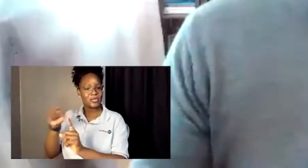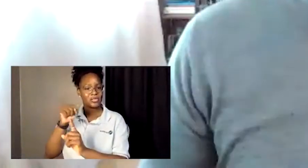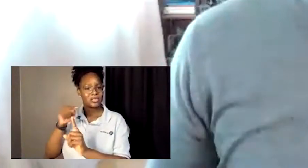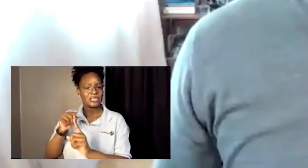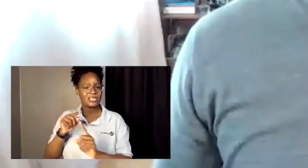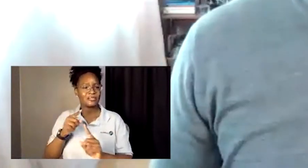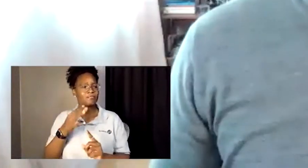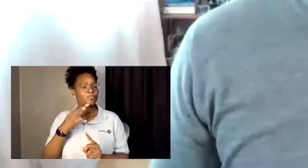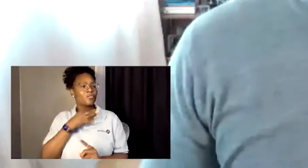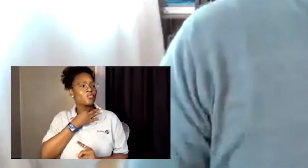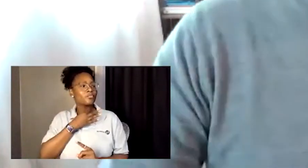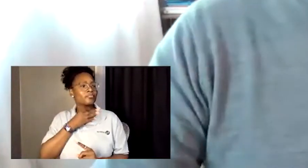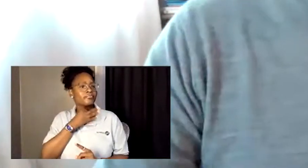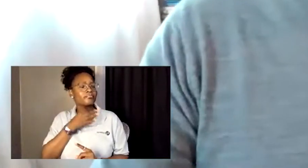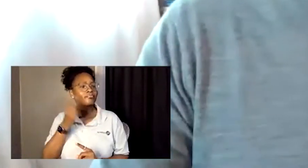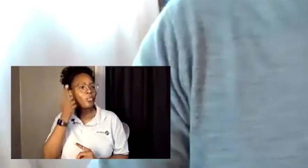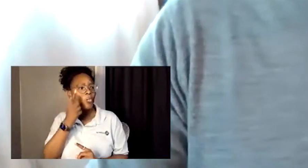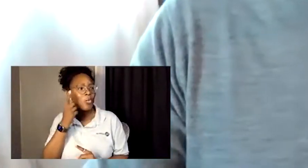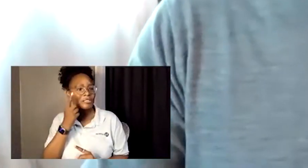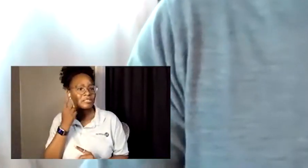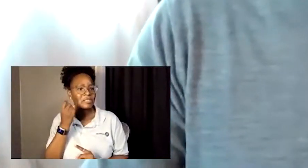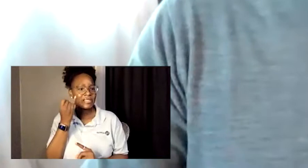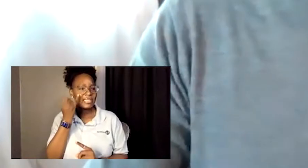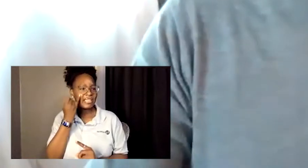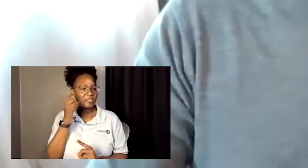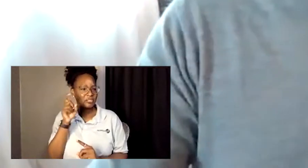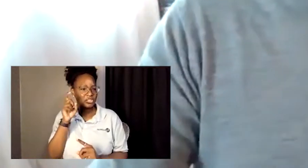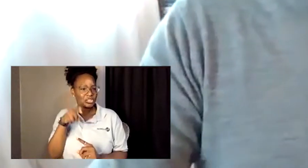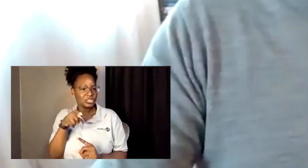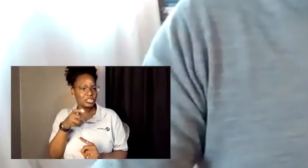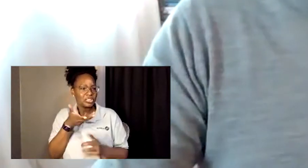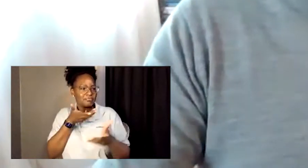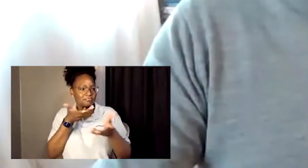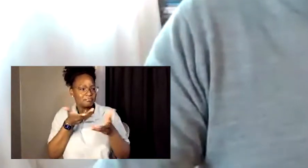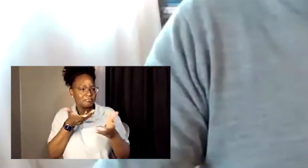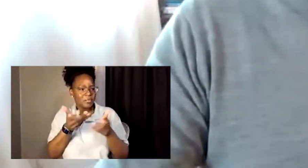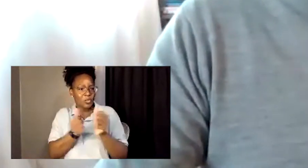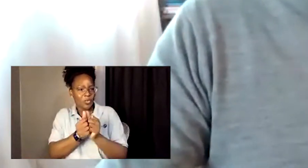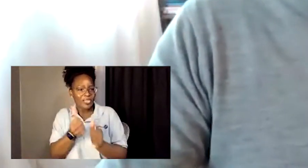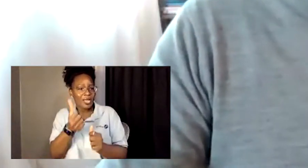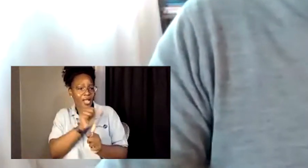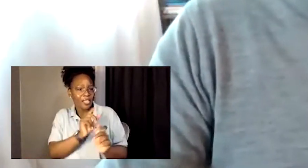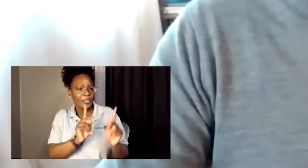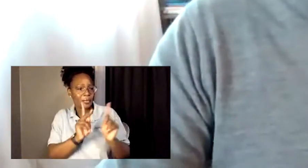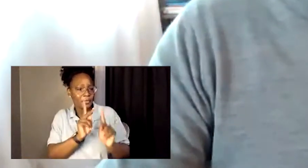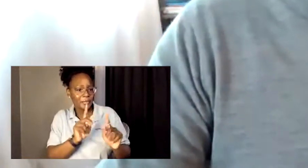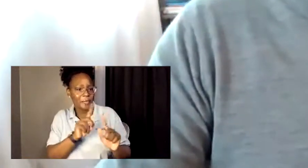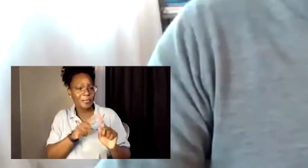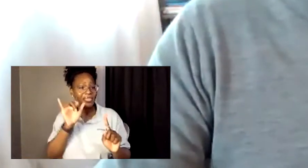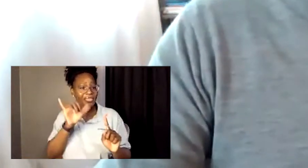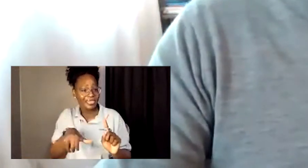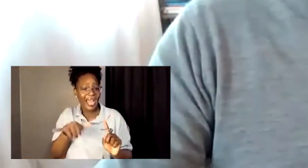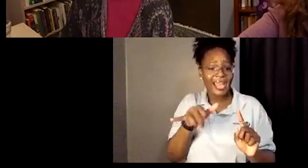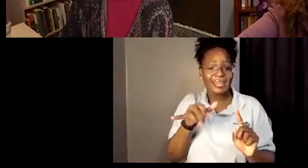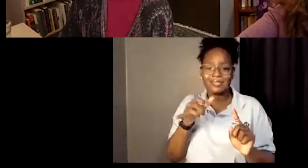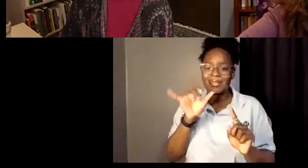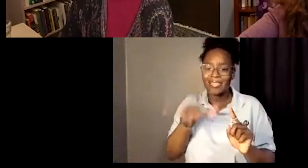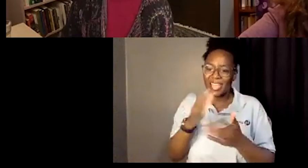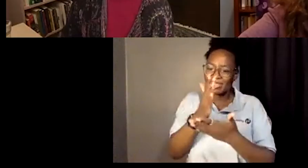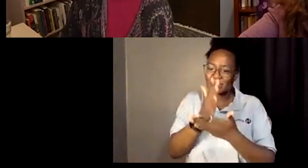with another or with others. And so the strength of that conviction moved me almost to